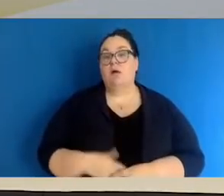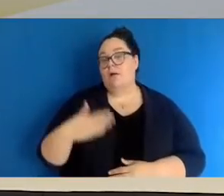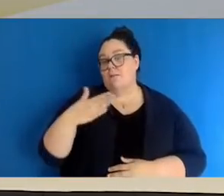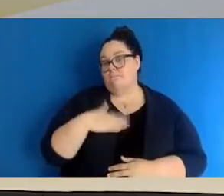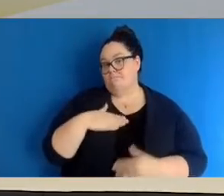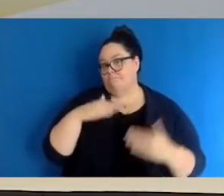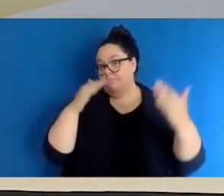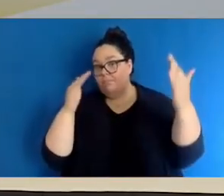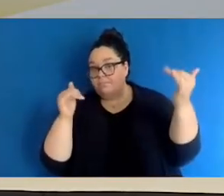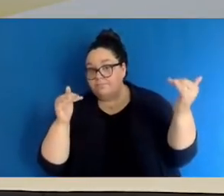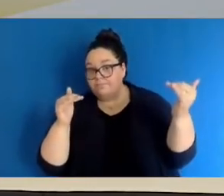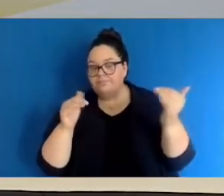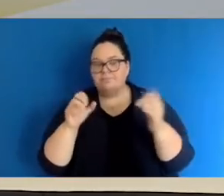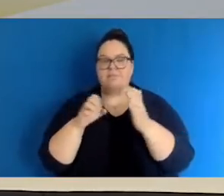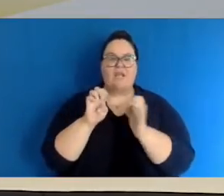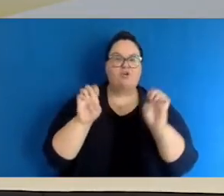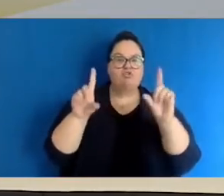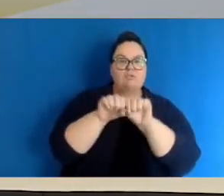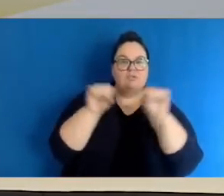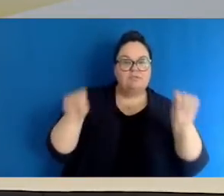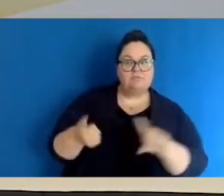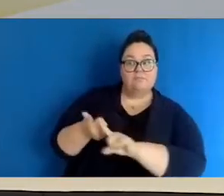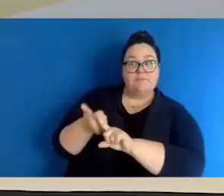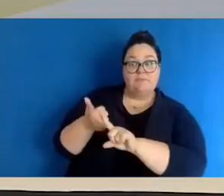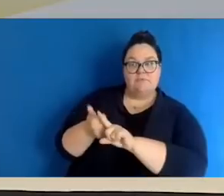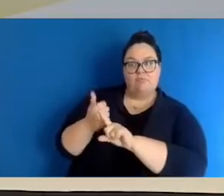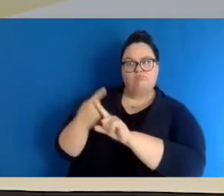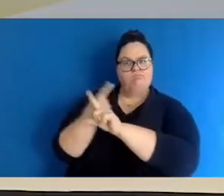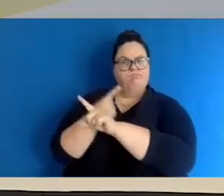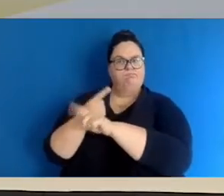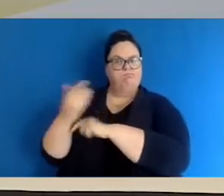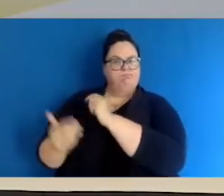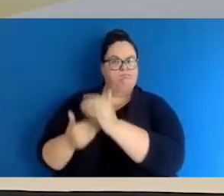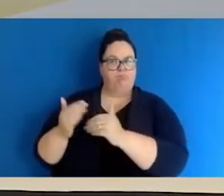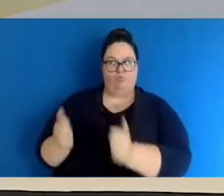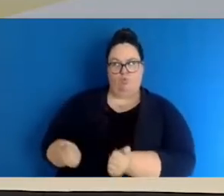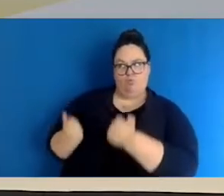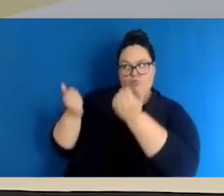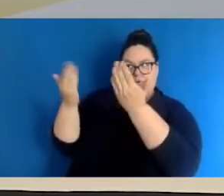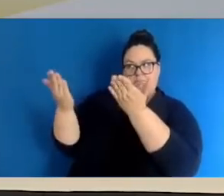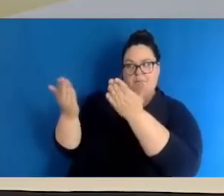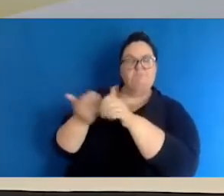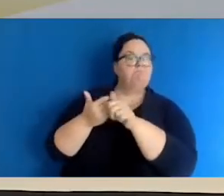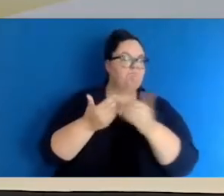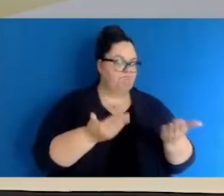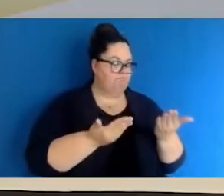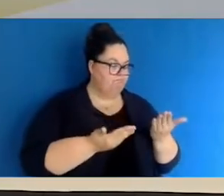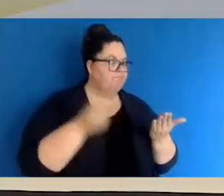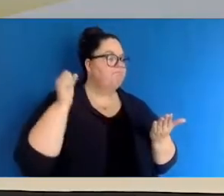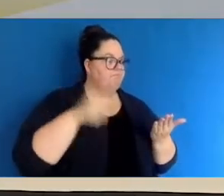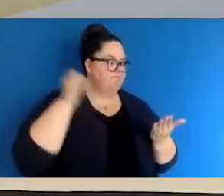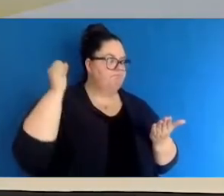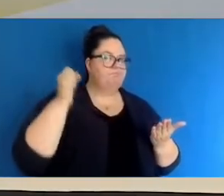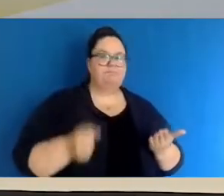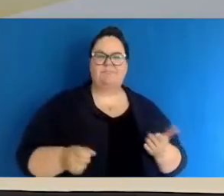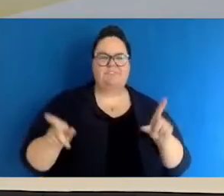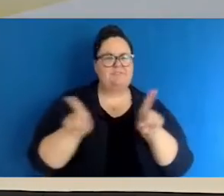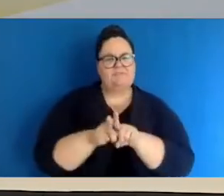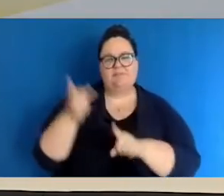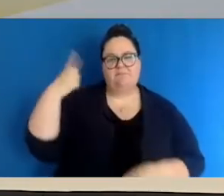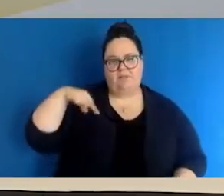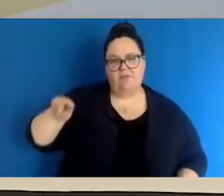expectation that the education system will act accordingly based on the recommendation from our office, and that is similar to last